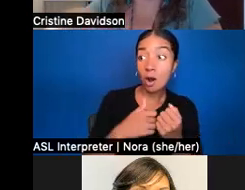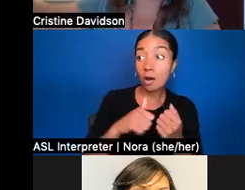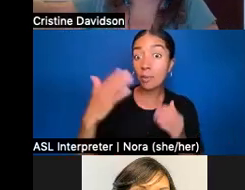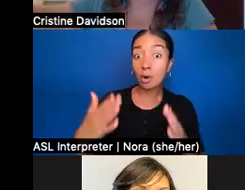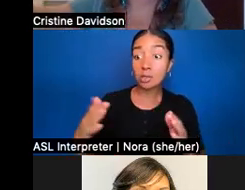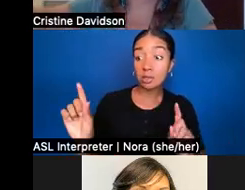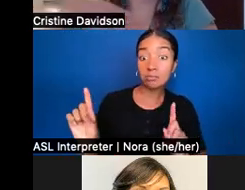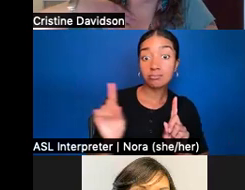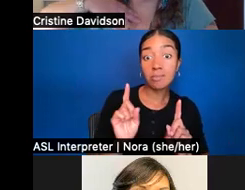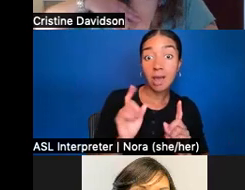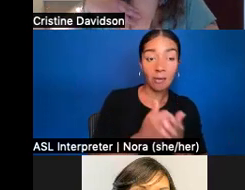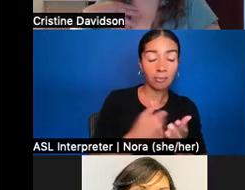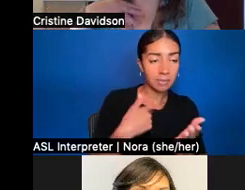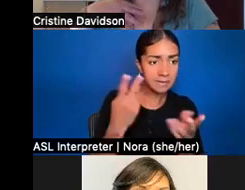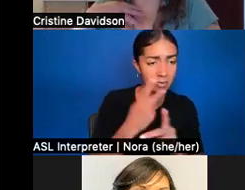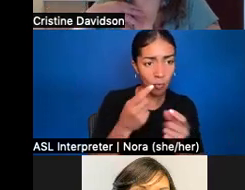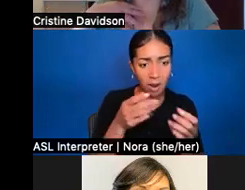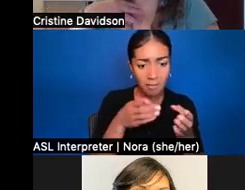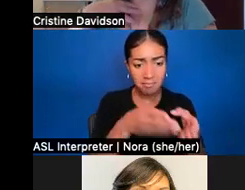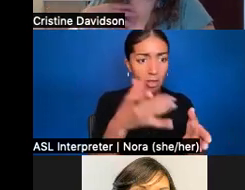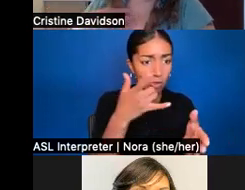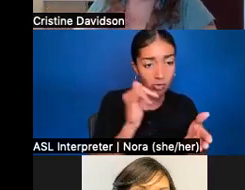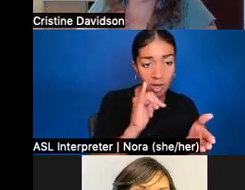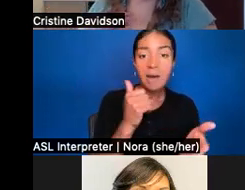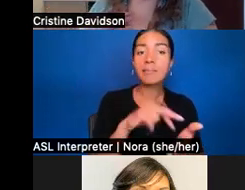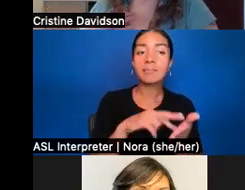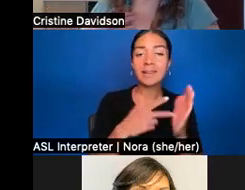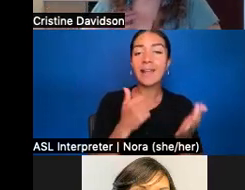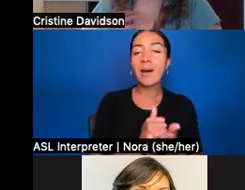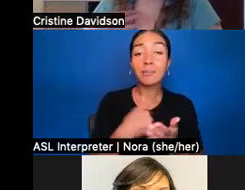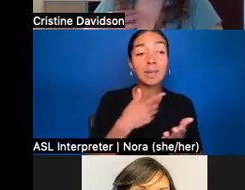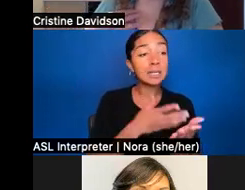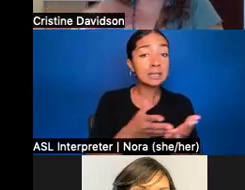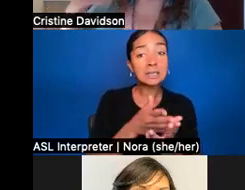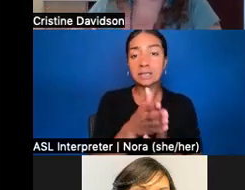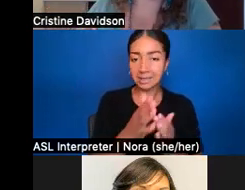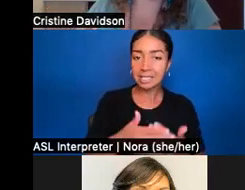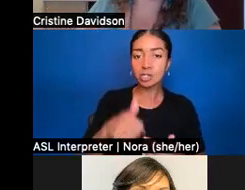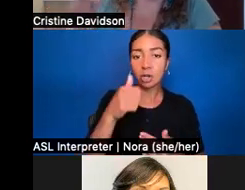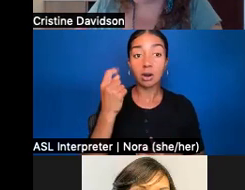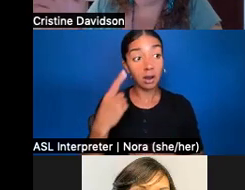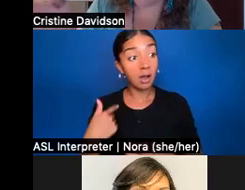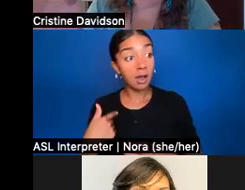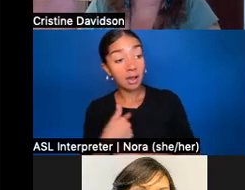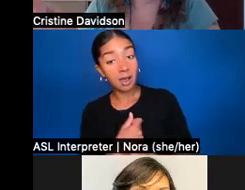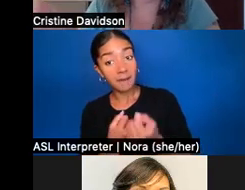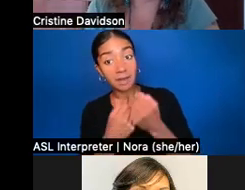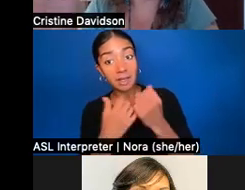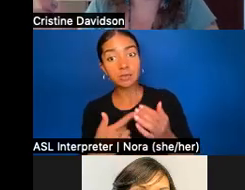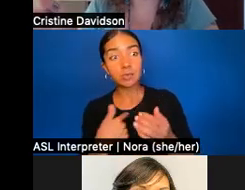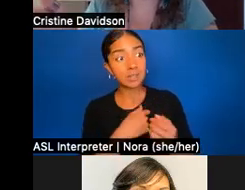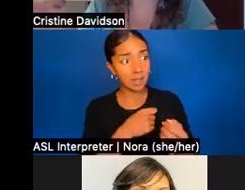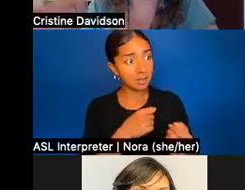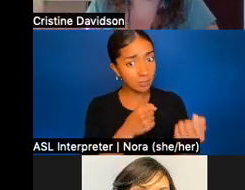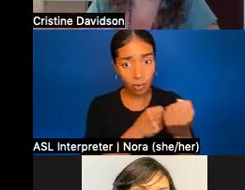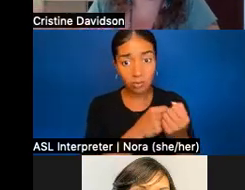to navigate the path that I have set for myself, right? So as advocates, we can really affirm that this is your path and